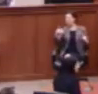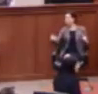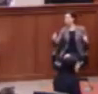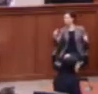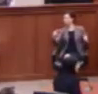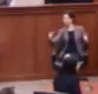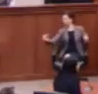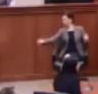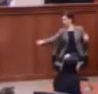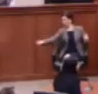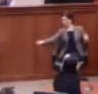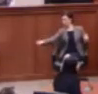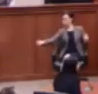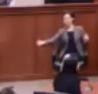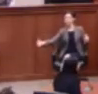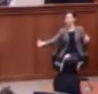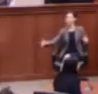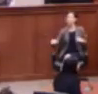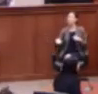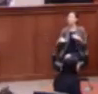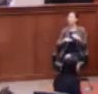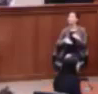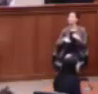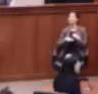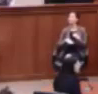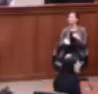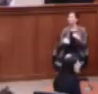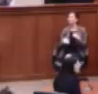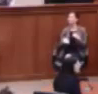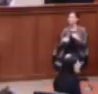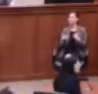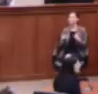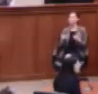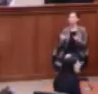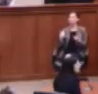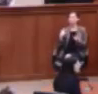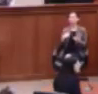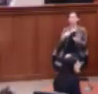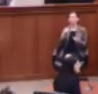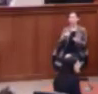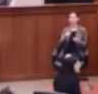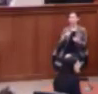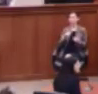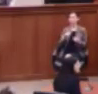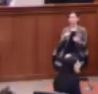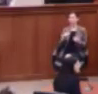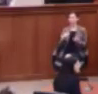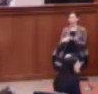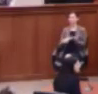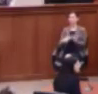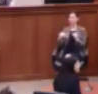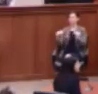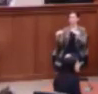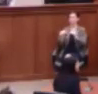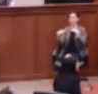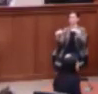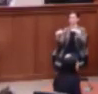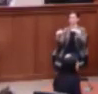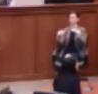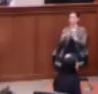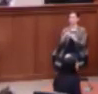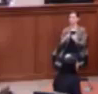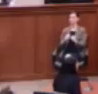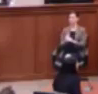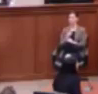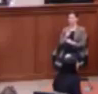steps will be. Basically, it becomes a question of us addressing issues of equity and wanting to make sure that our